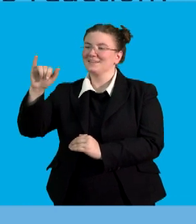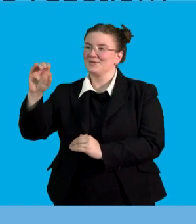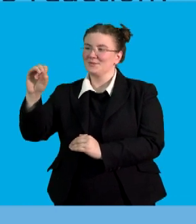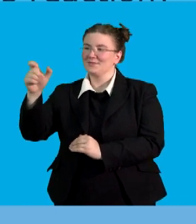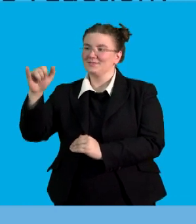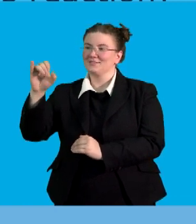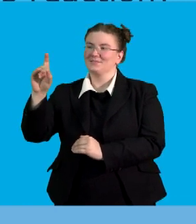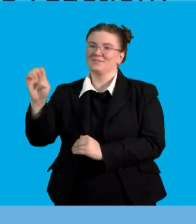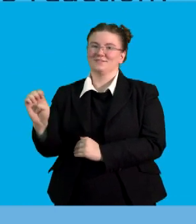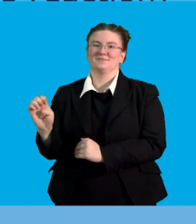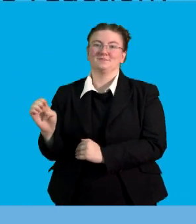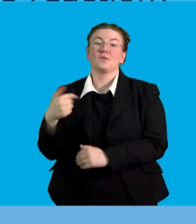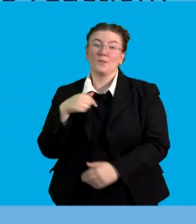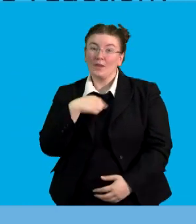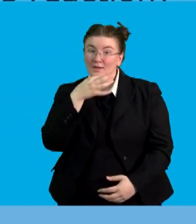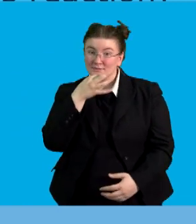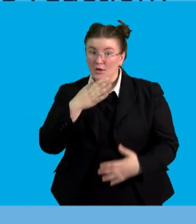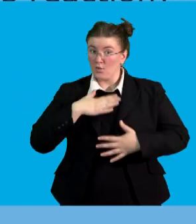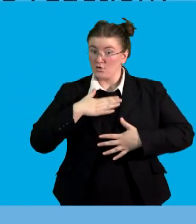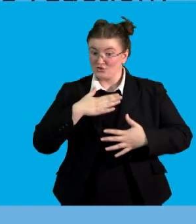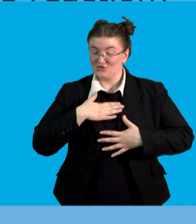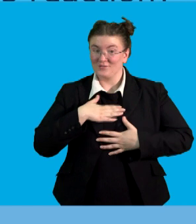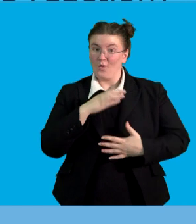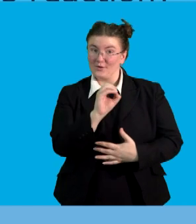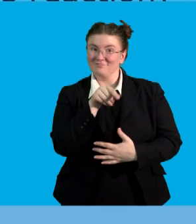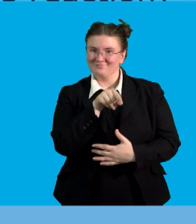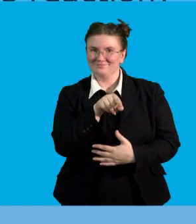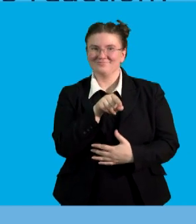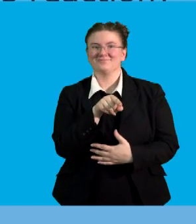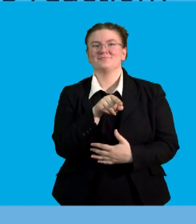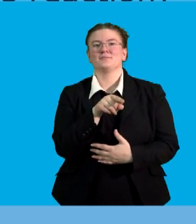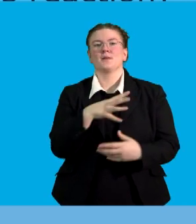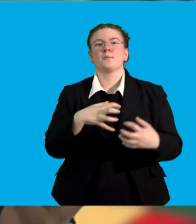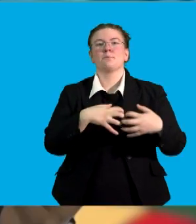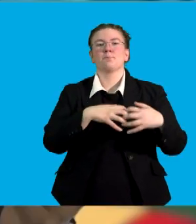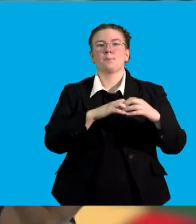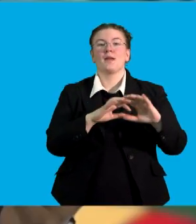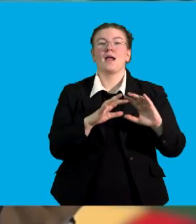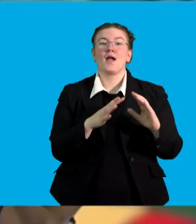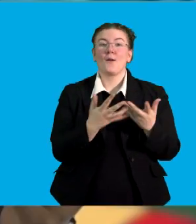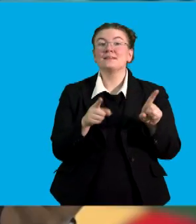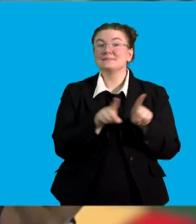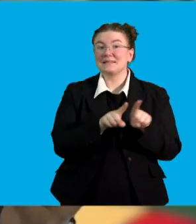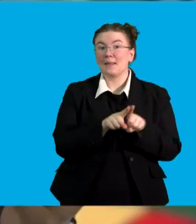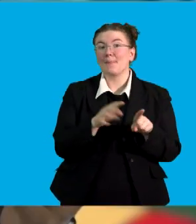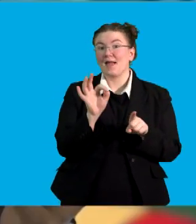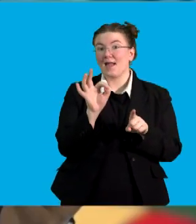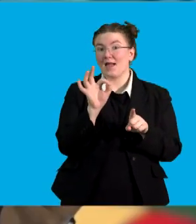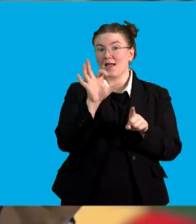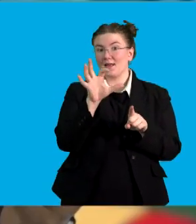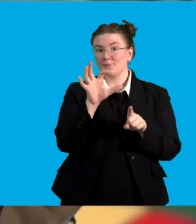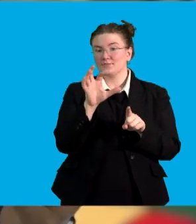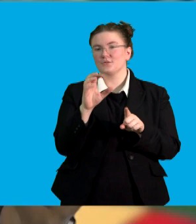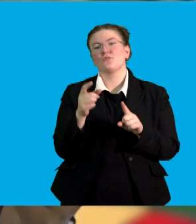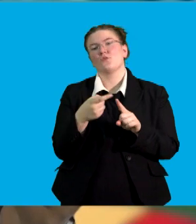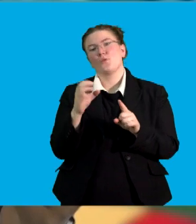dioxide. And because we're saying that oxygen is a diatomic molecule that is made up of the same type of atoms,